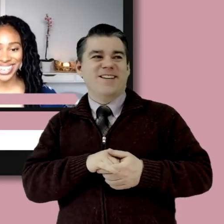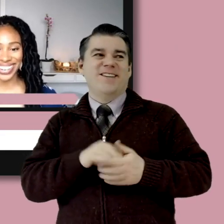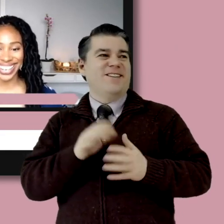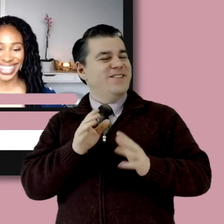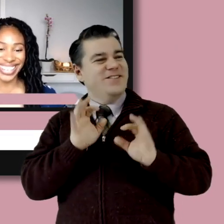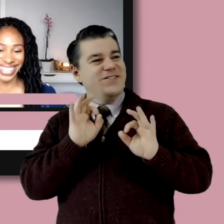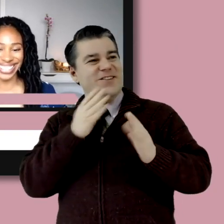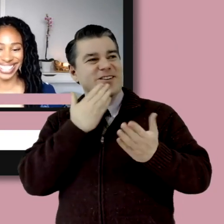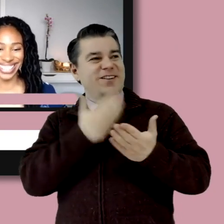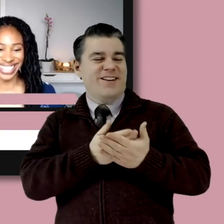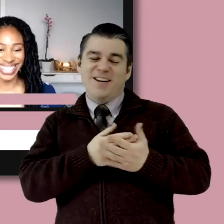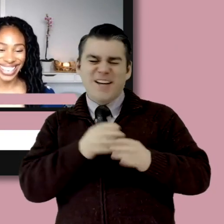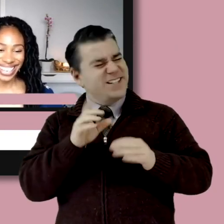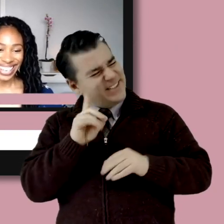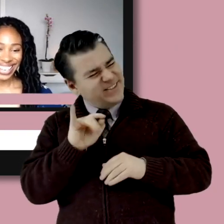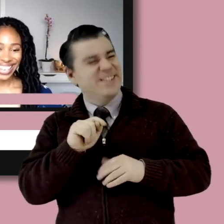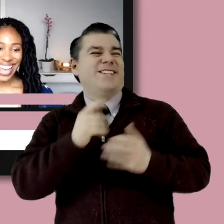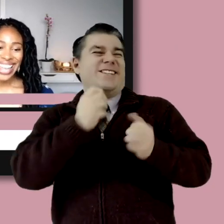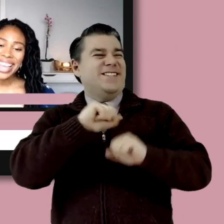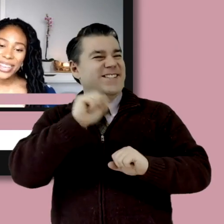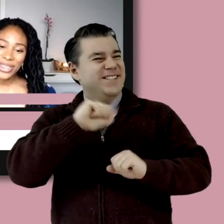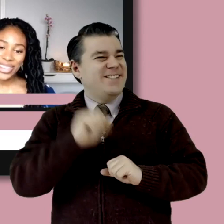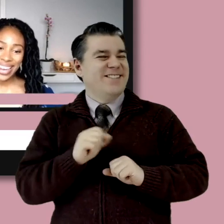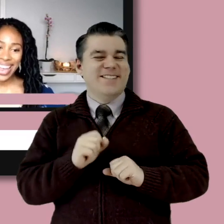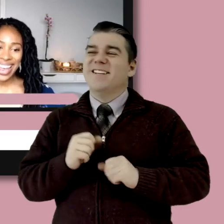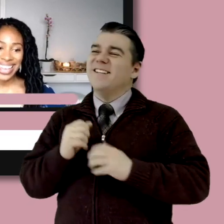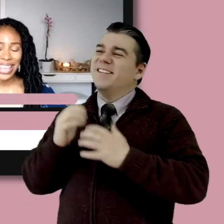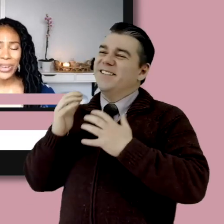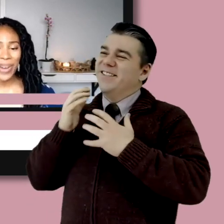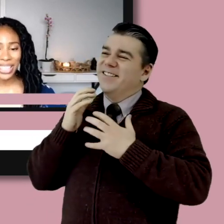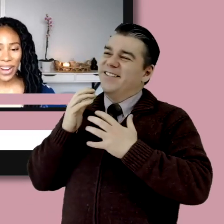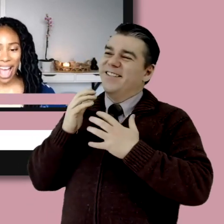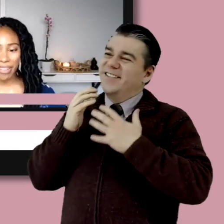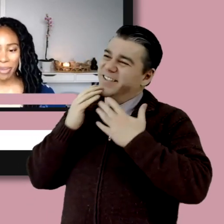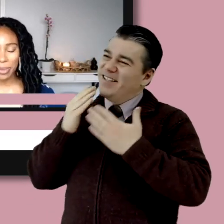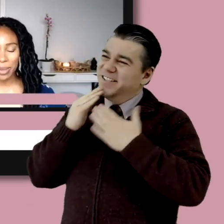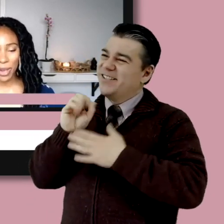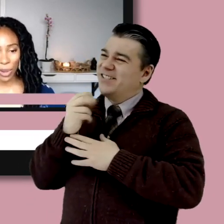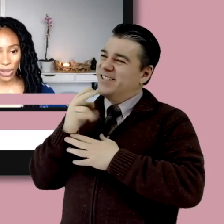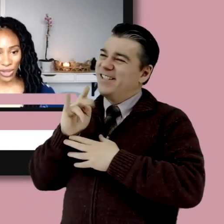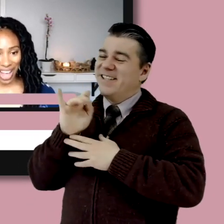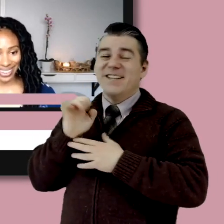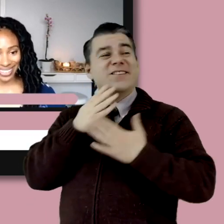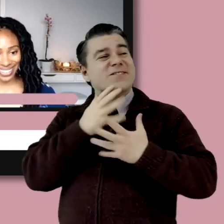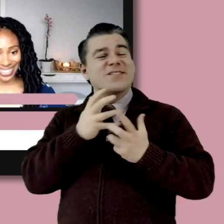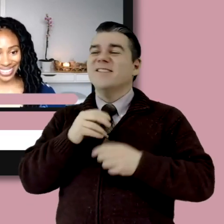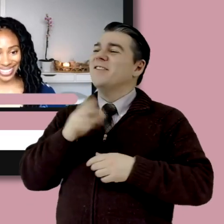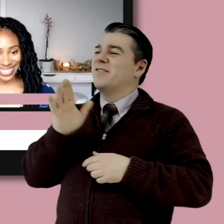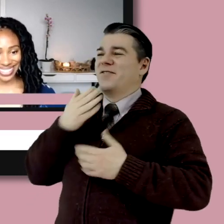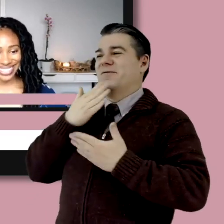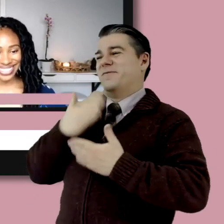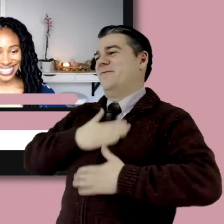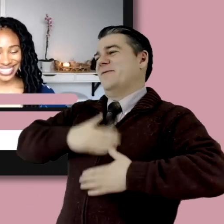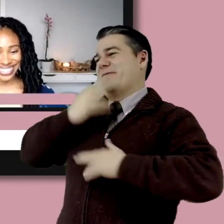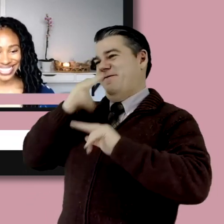Let's do it. Thank you so much. Thank you, Janine. Thank you guys for having me. It's been so much fun.